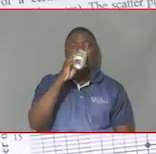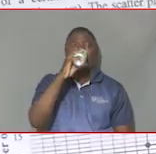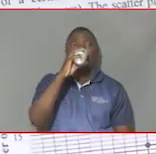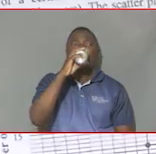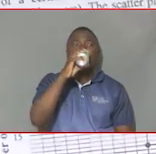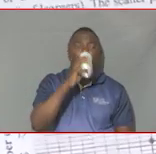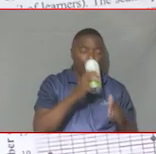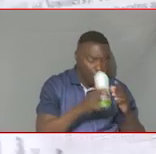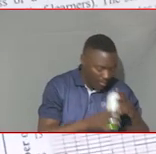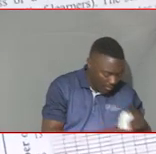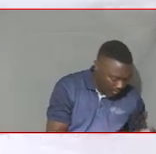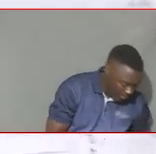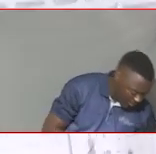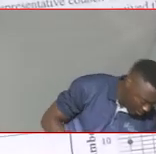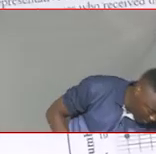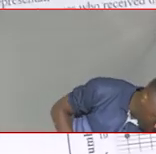Right.